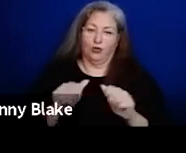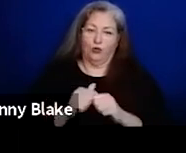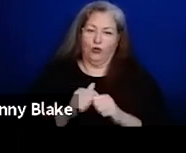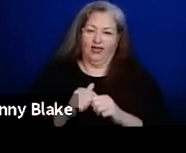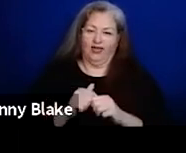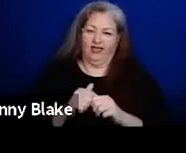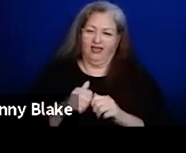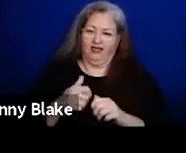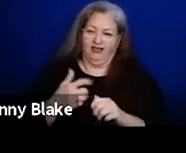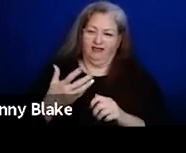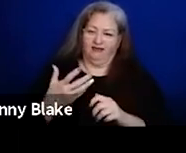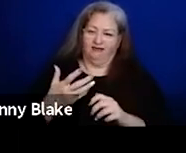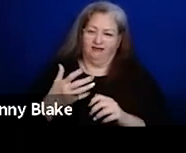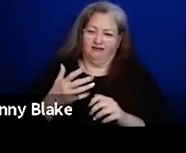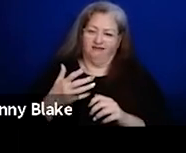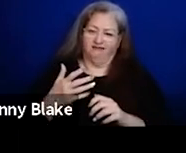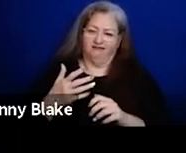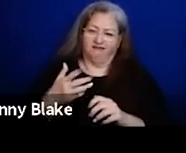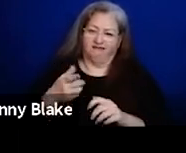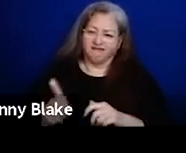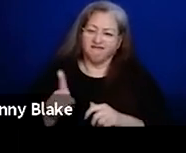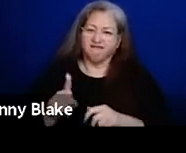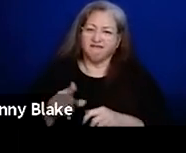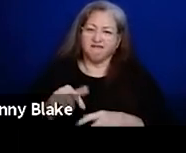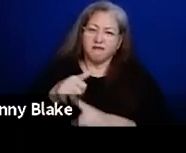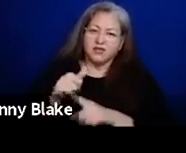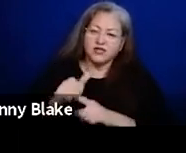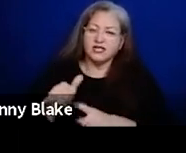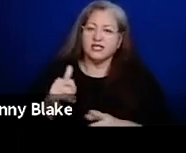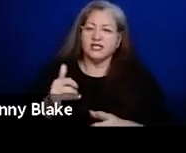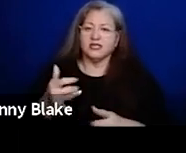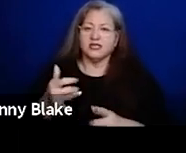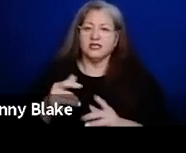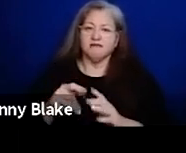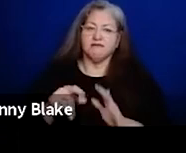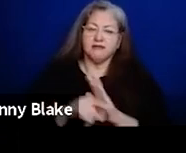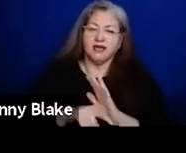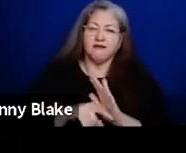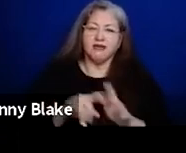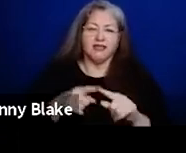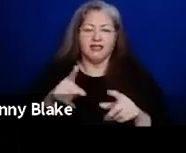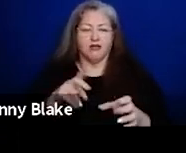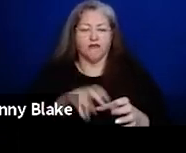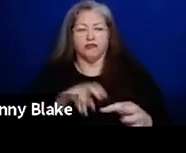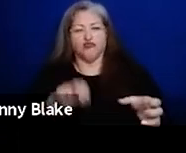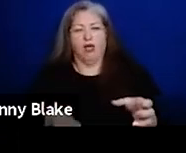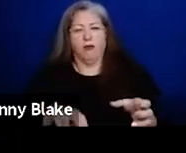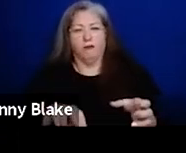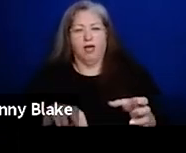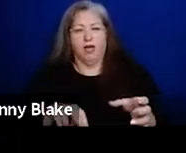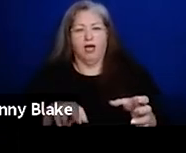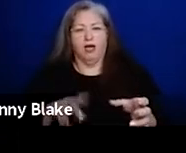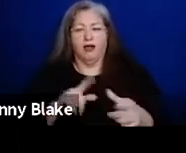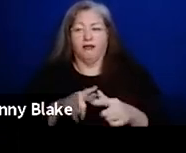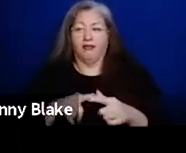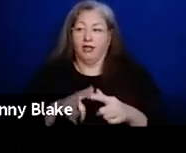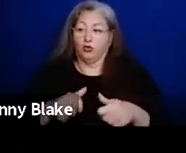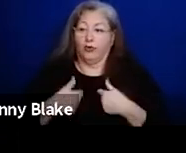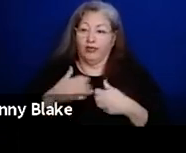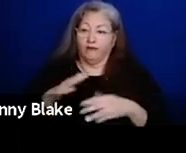the schools, being bullied, which then leads to them dropping out of the system, which then leads to them being on the